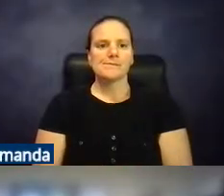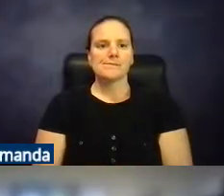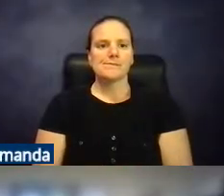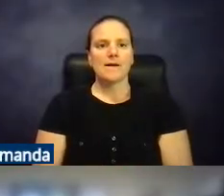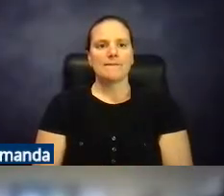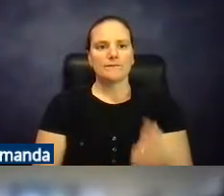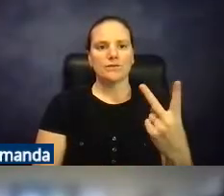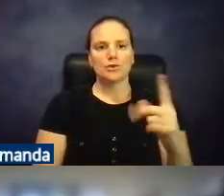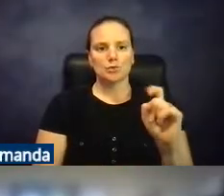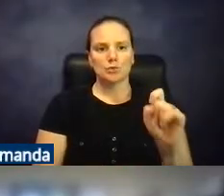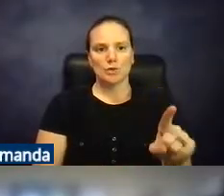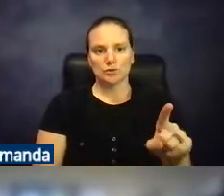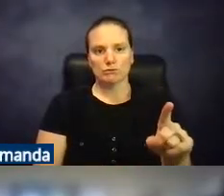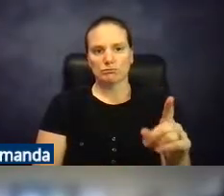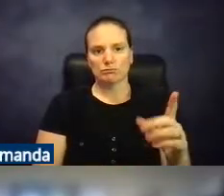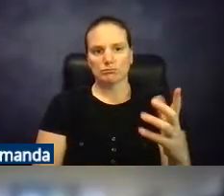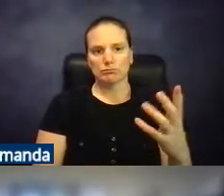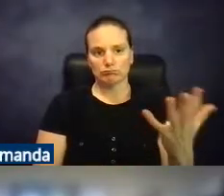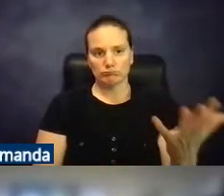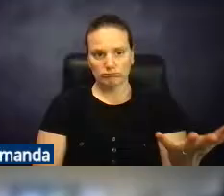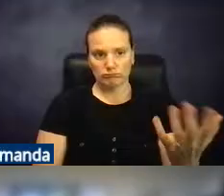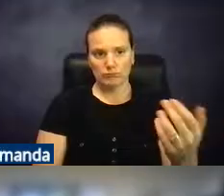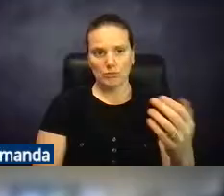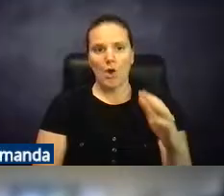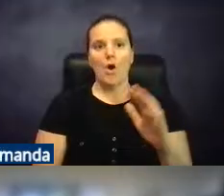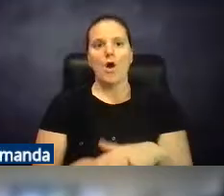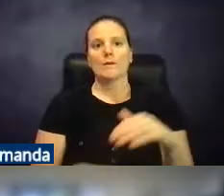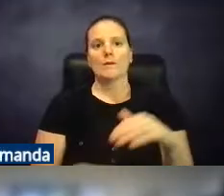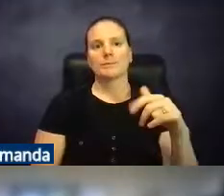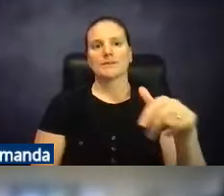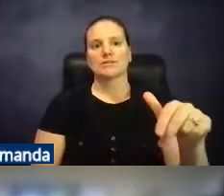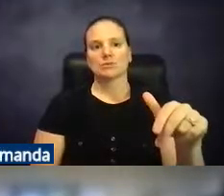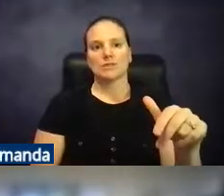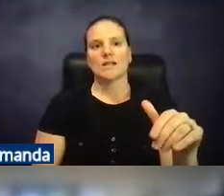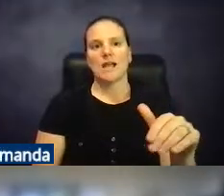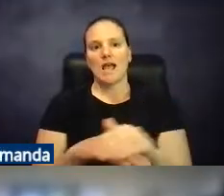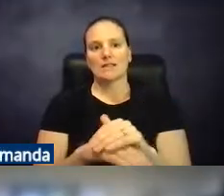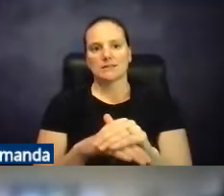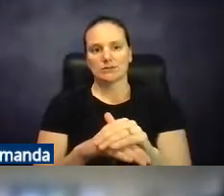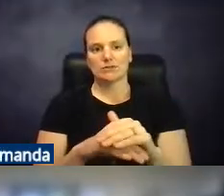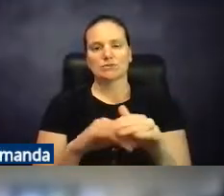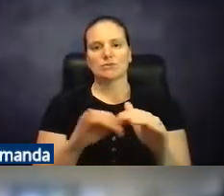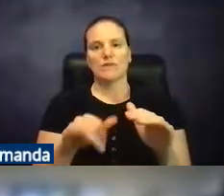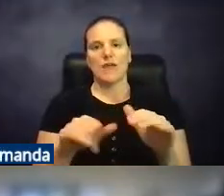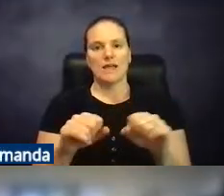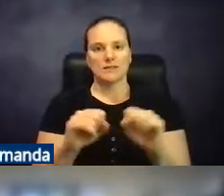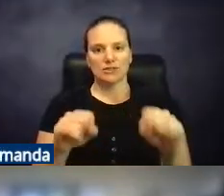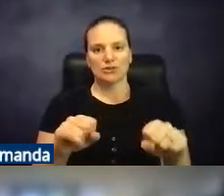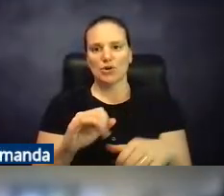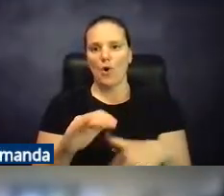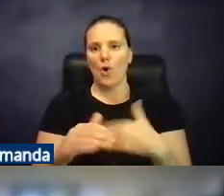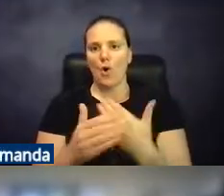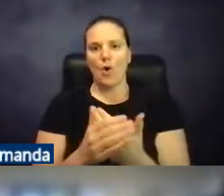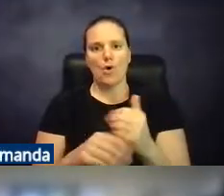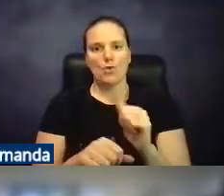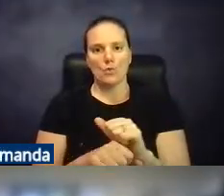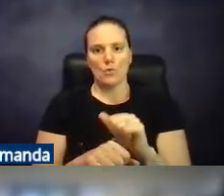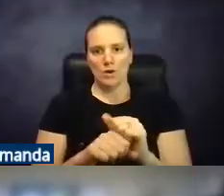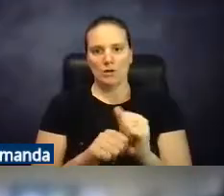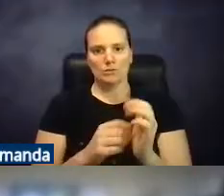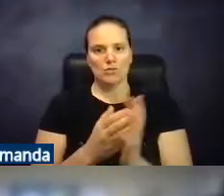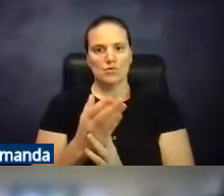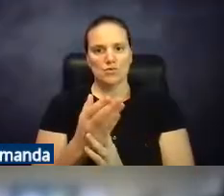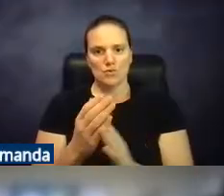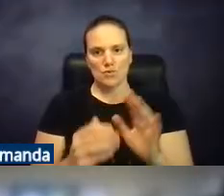and one is on the pedestrian access, especially to the stations and all the work that's gone into it.